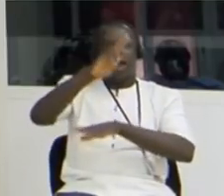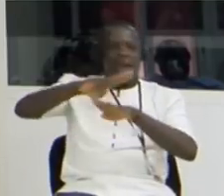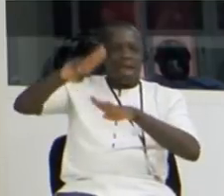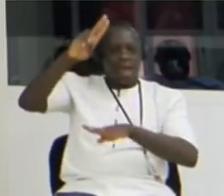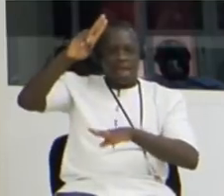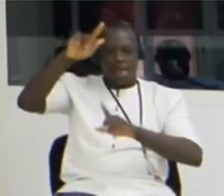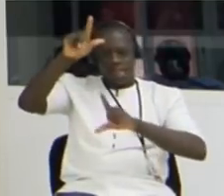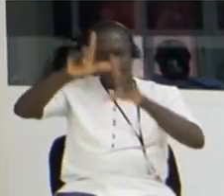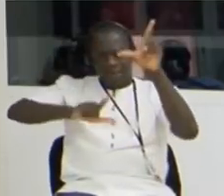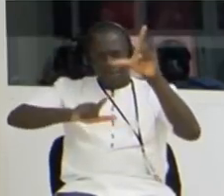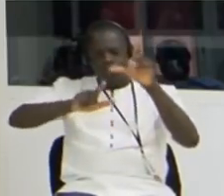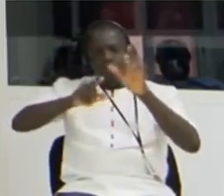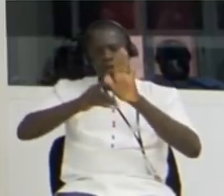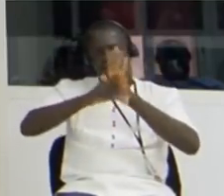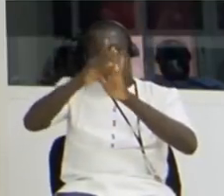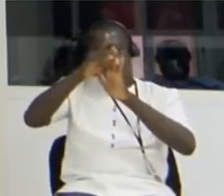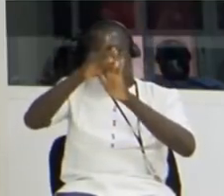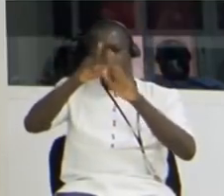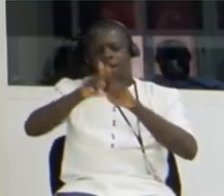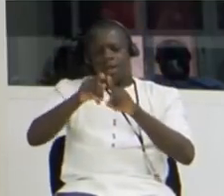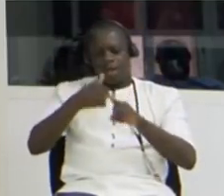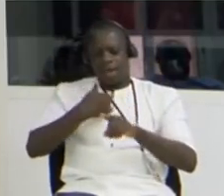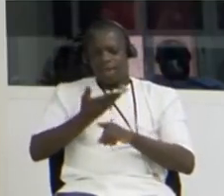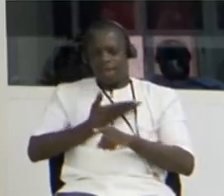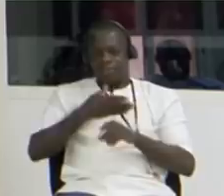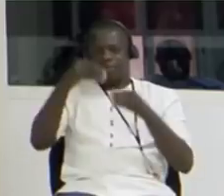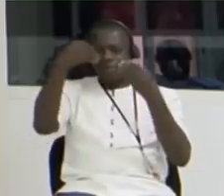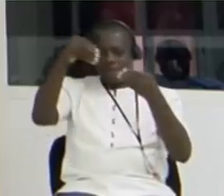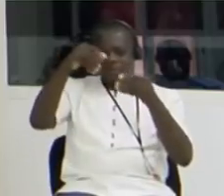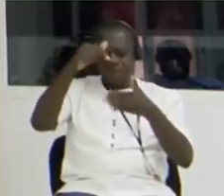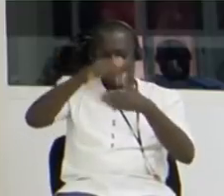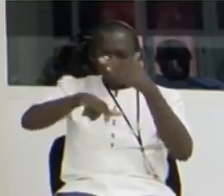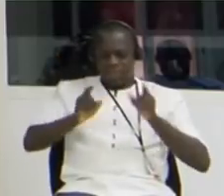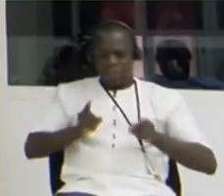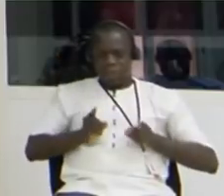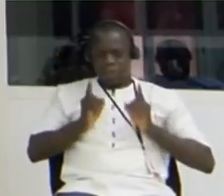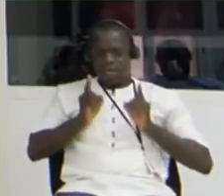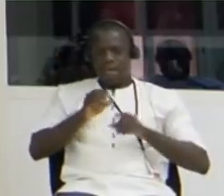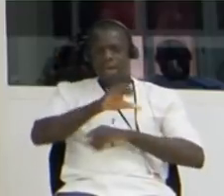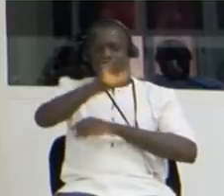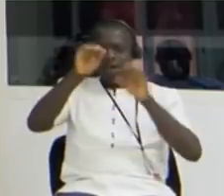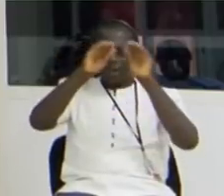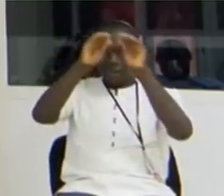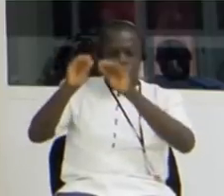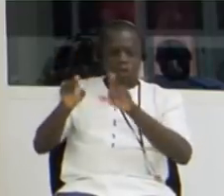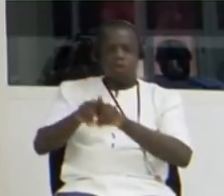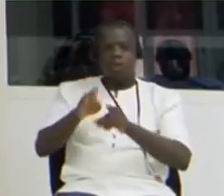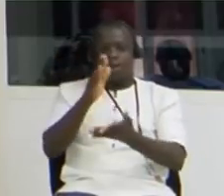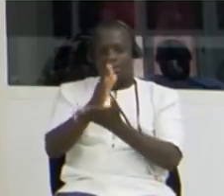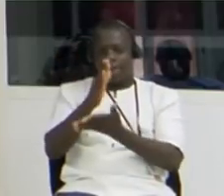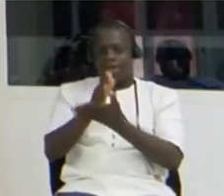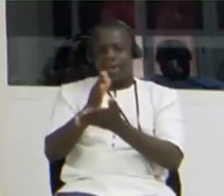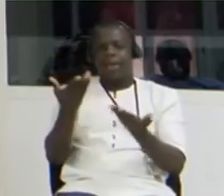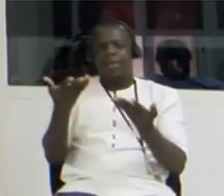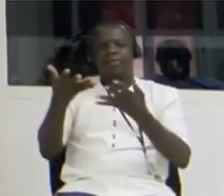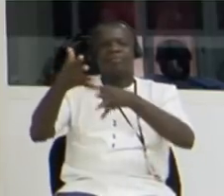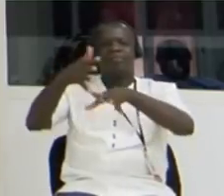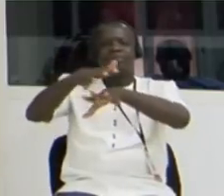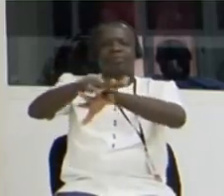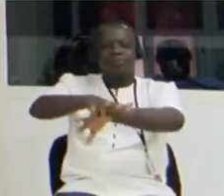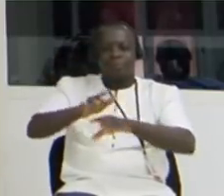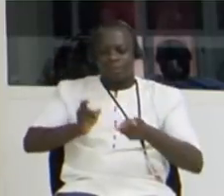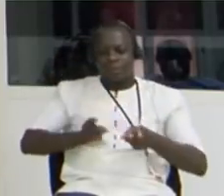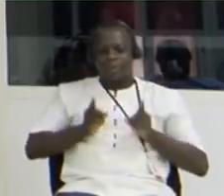also have certificates in gender and education mainly, but also in gender mainstreaming, gender sensitive